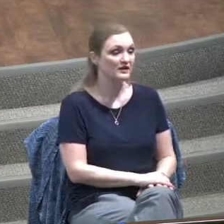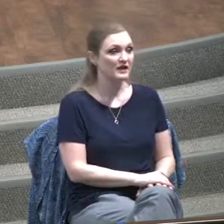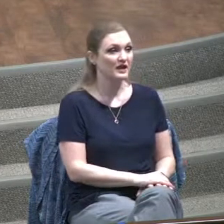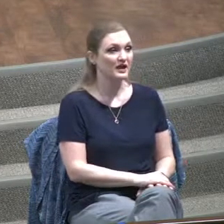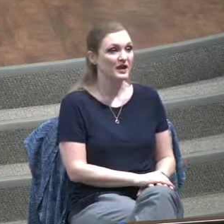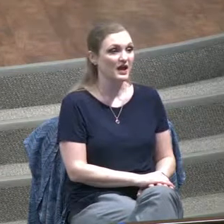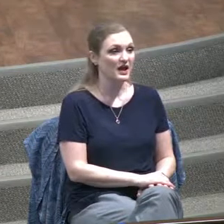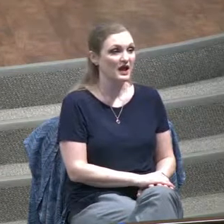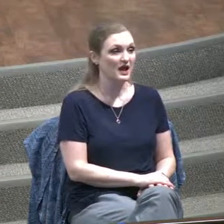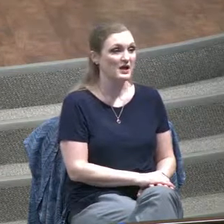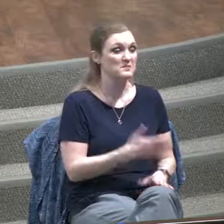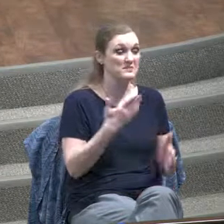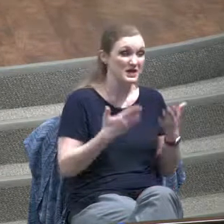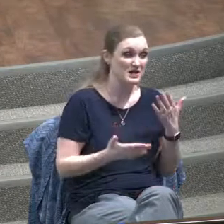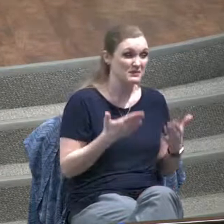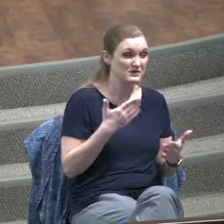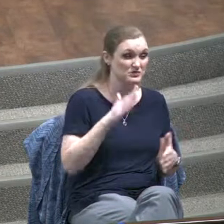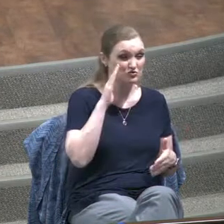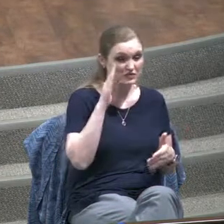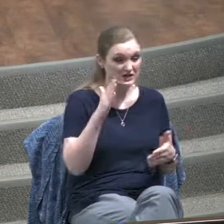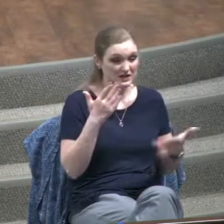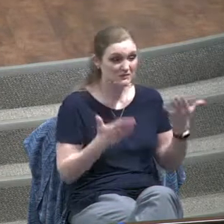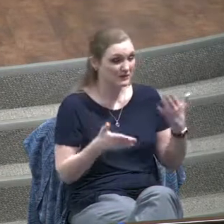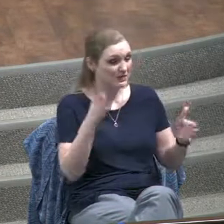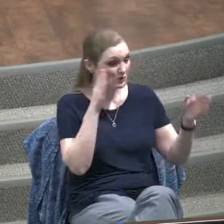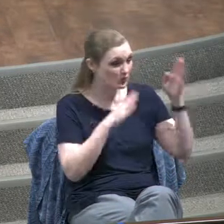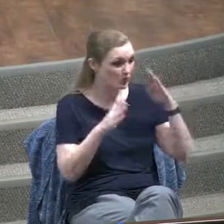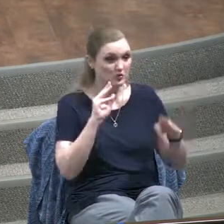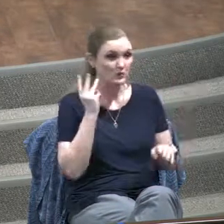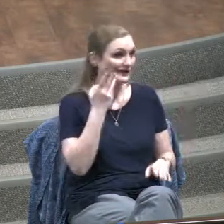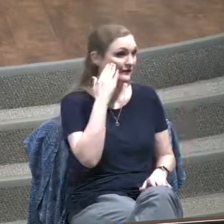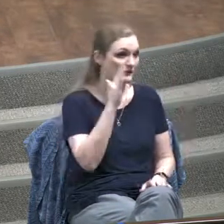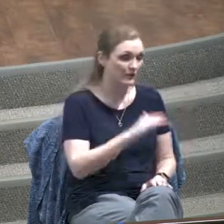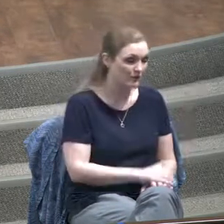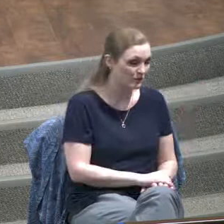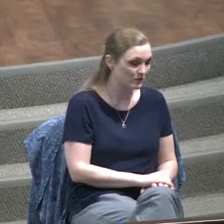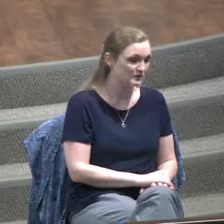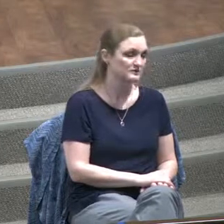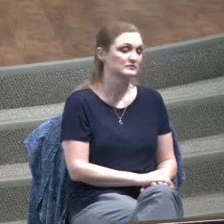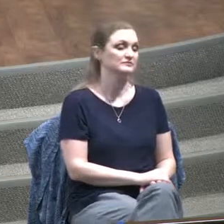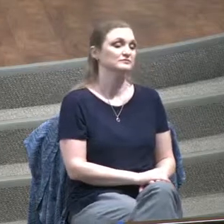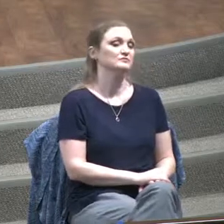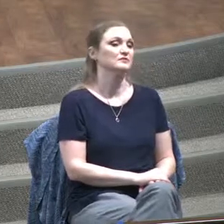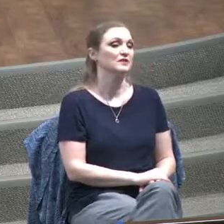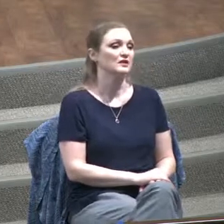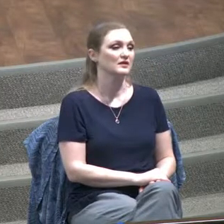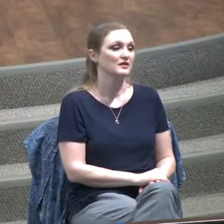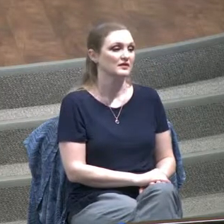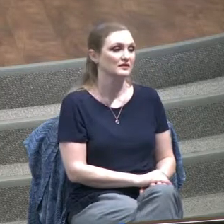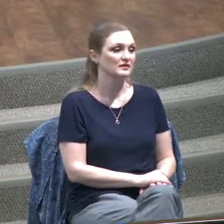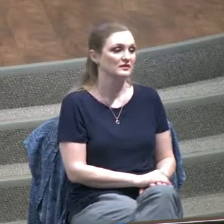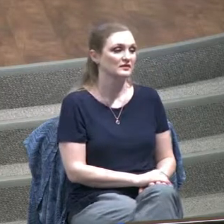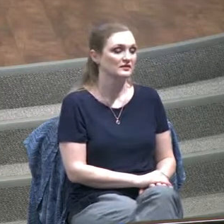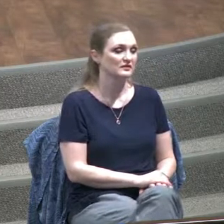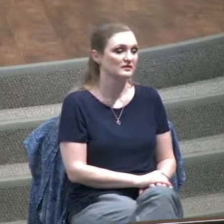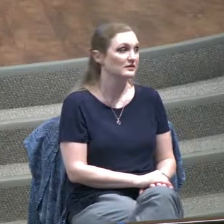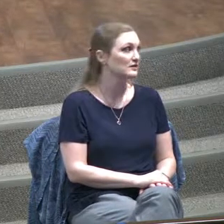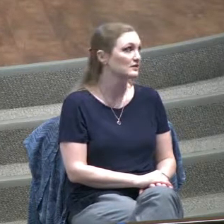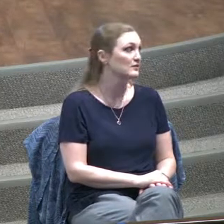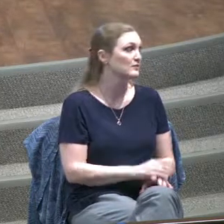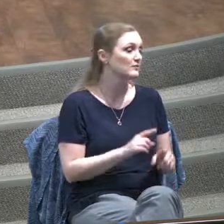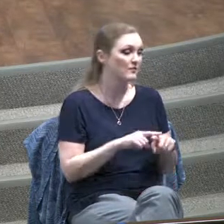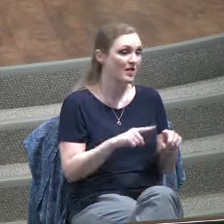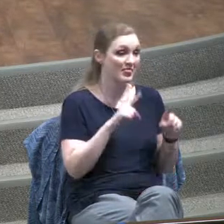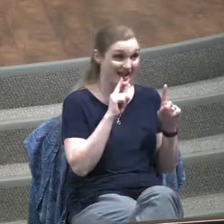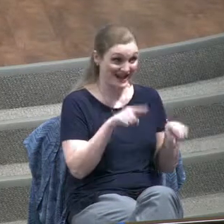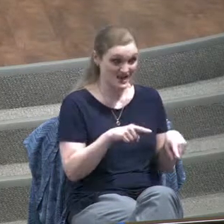Was that a greeting, or was he really concerned? How are they doing? And the answer